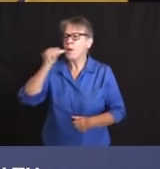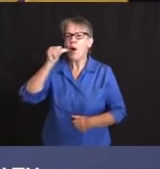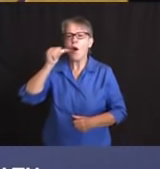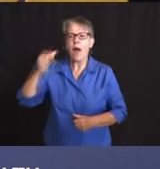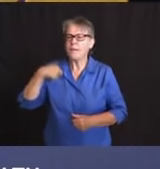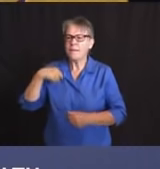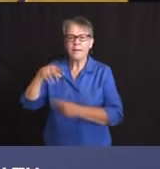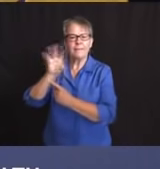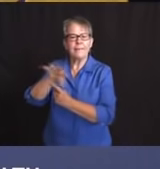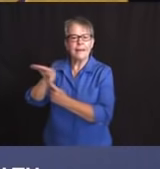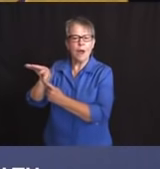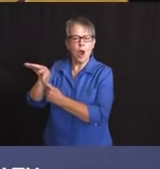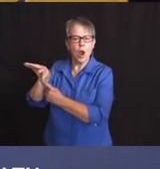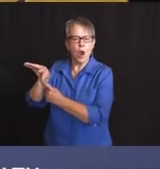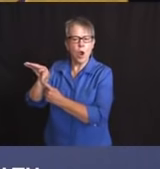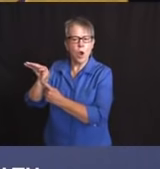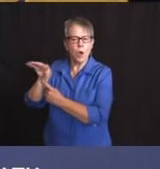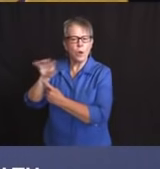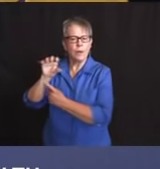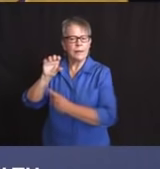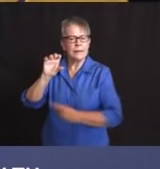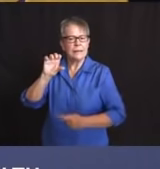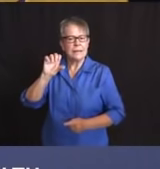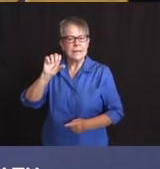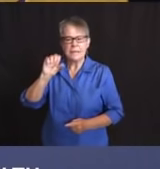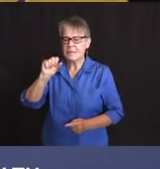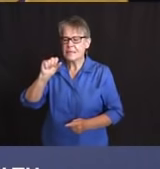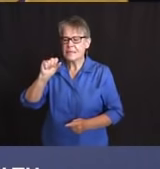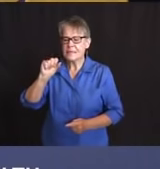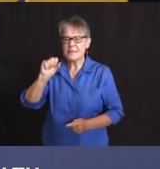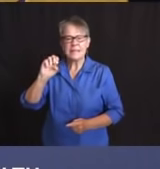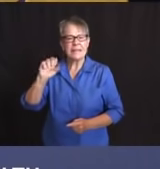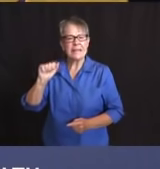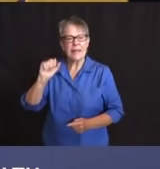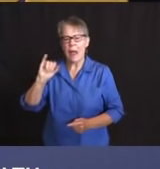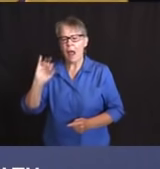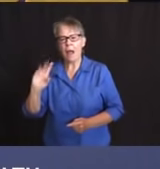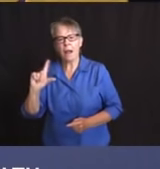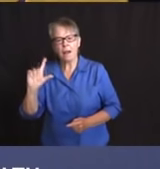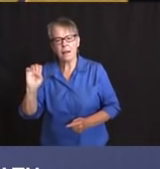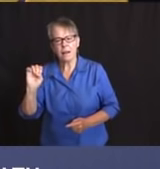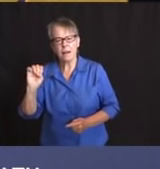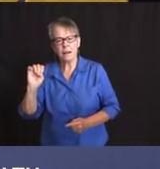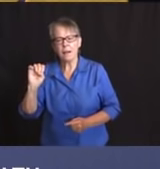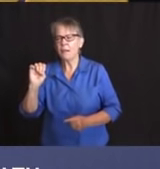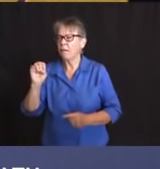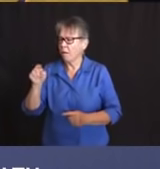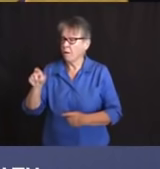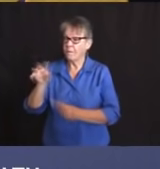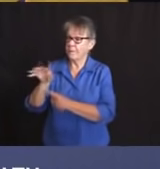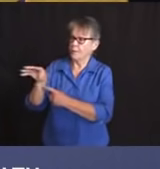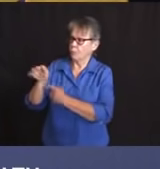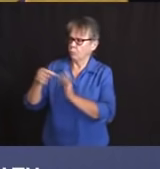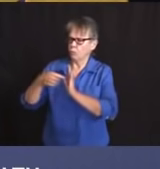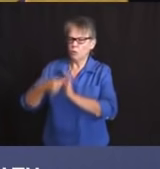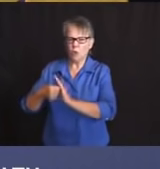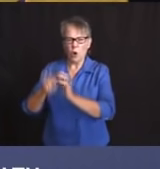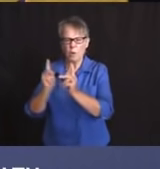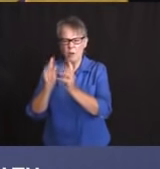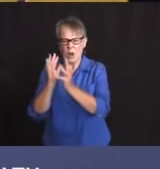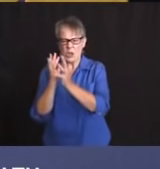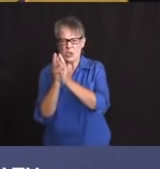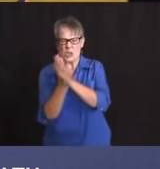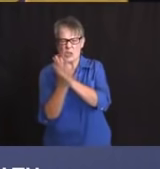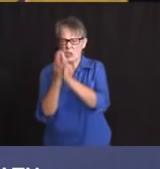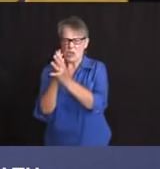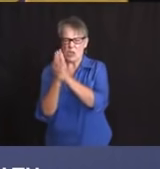people in the patio. No one is, it appears, social distancing or wearing a mask. I was wondering if you saw that